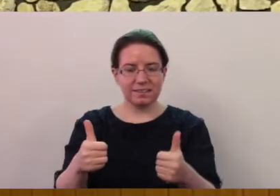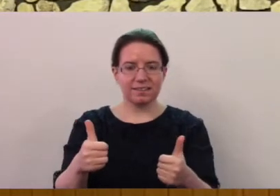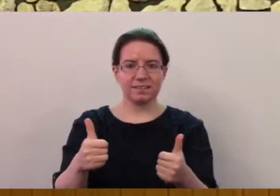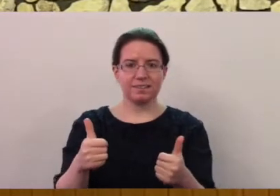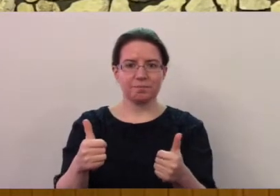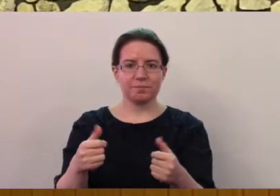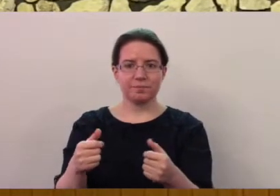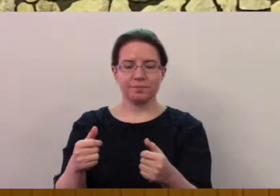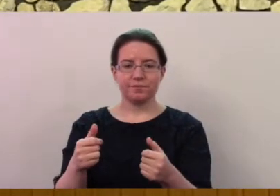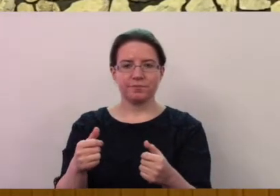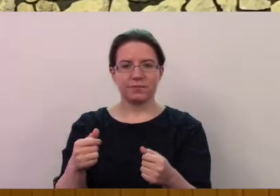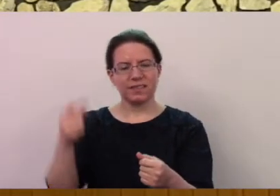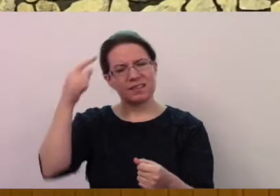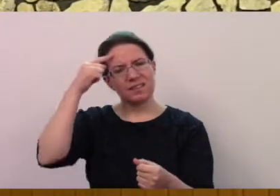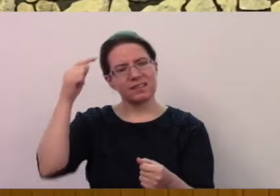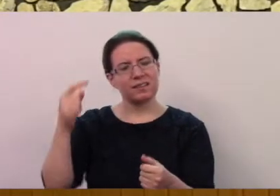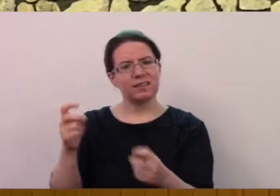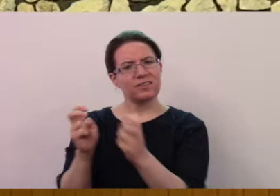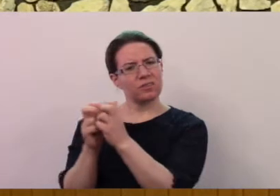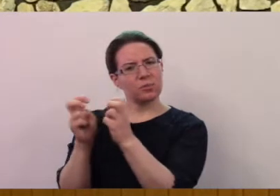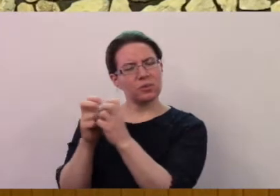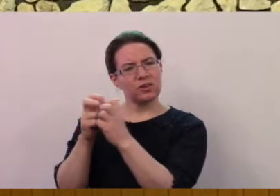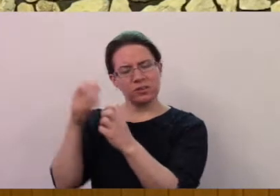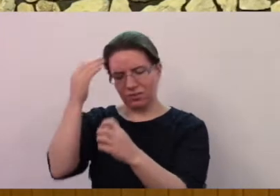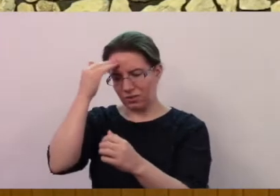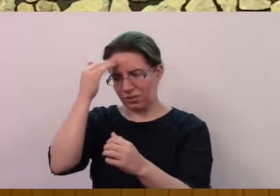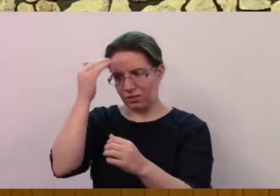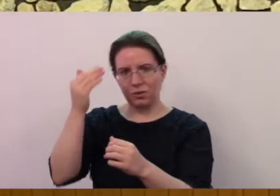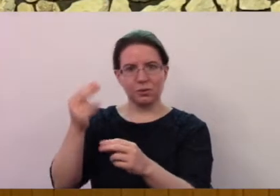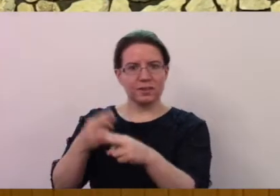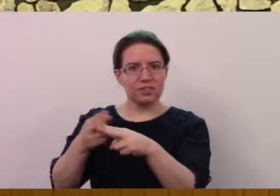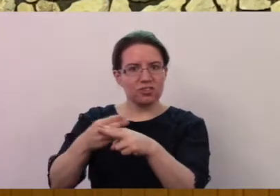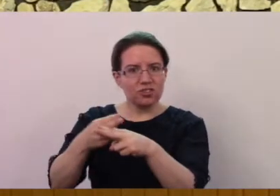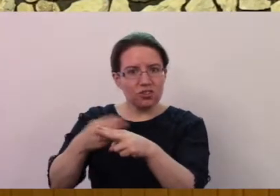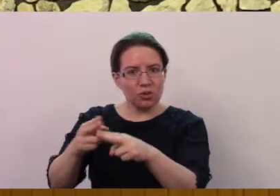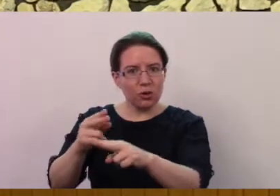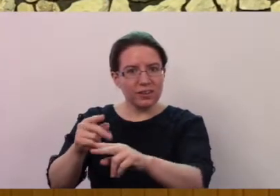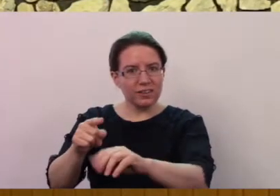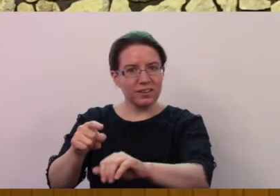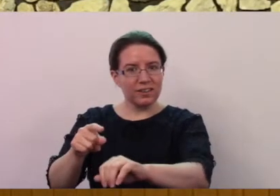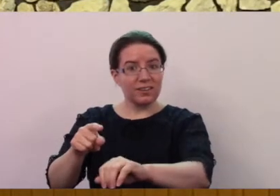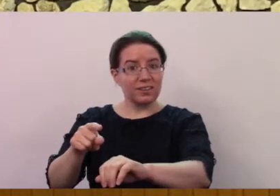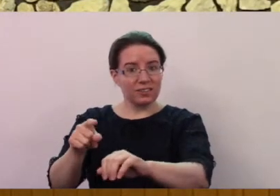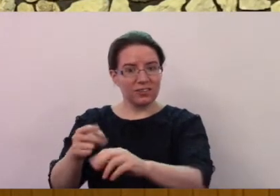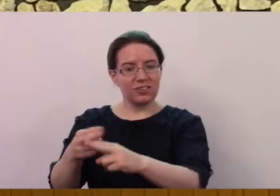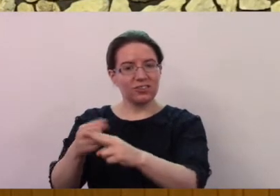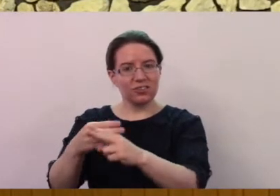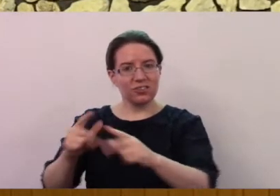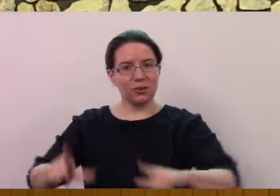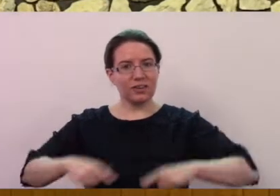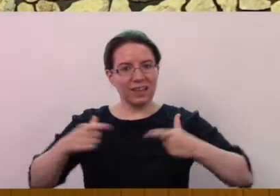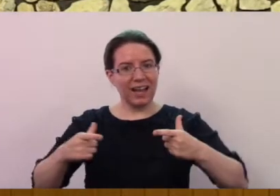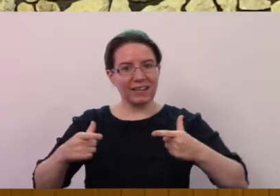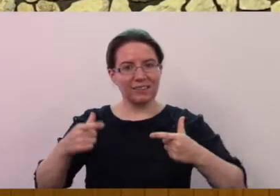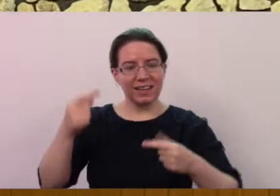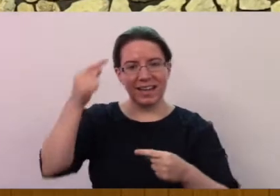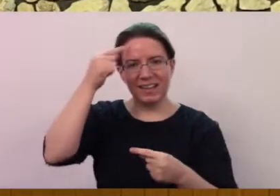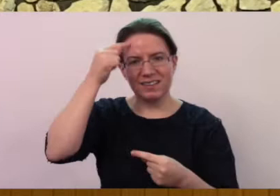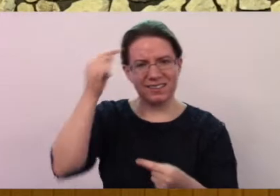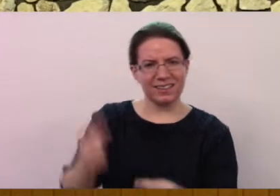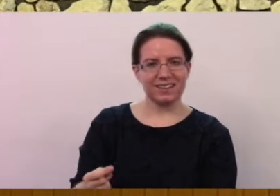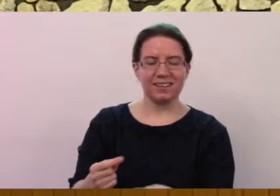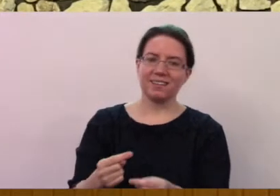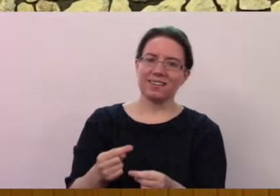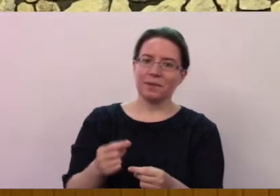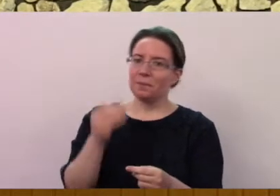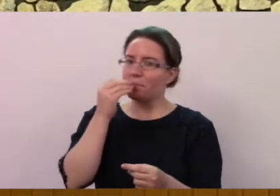does he realize that he has just a short life and he's got to eat as fast as he can and he's about his business? And I just had some crazy thoughts. I